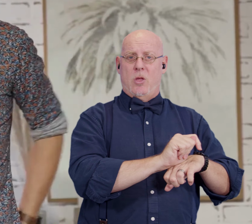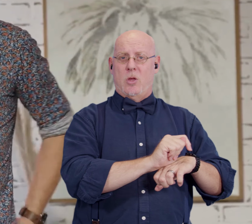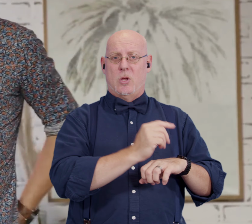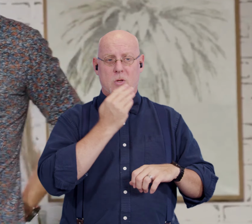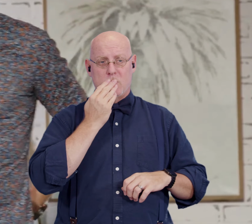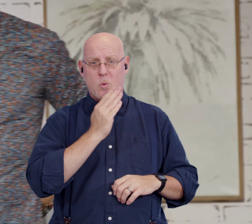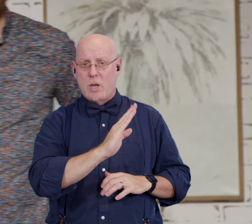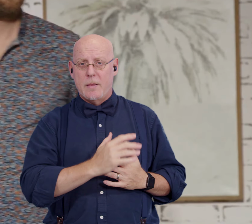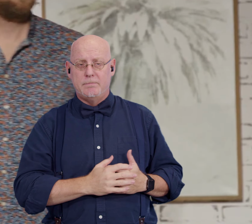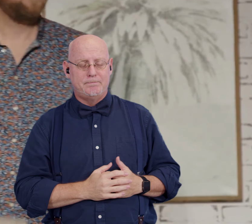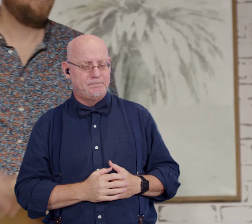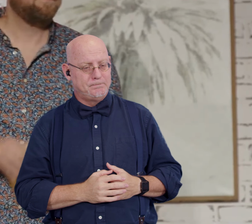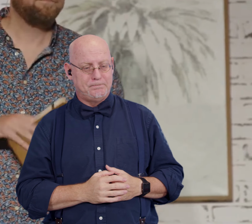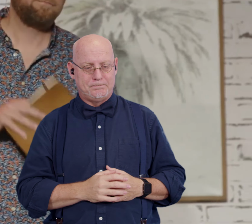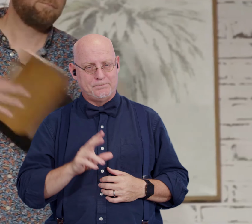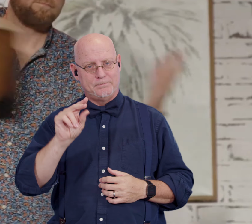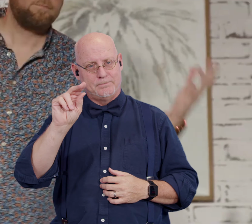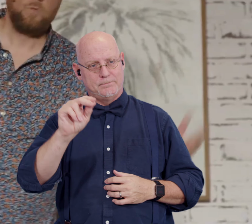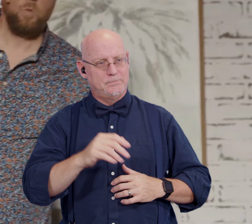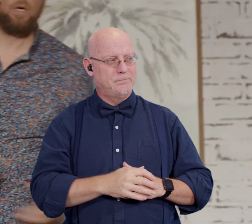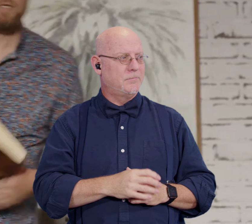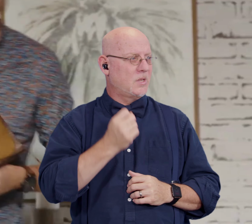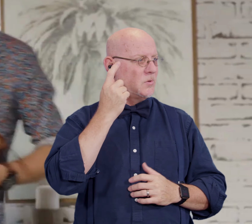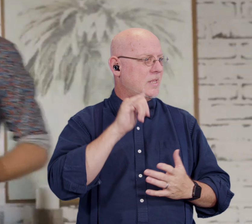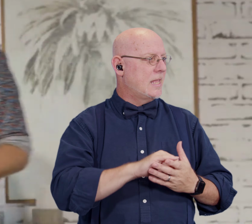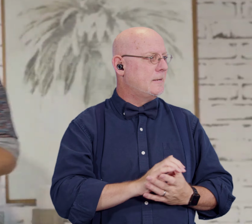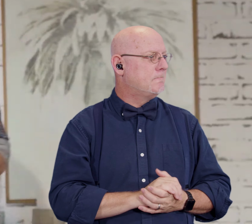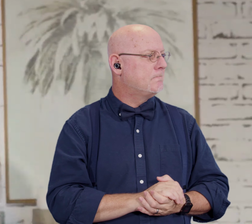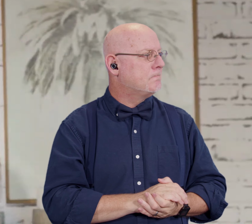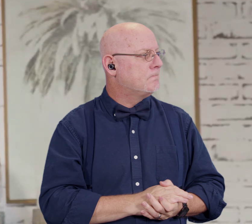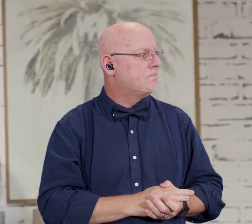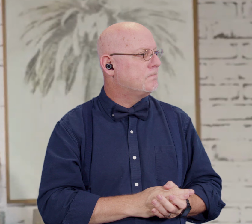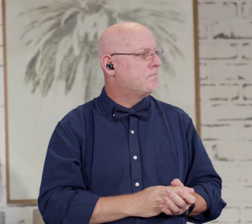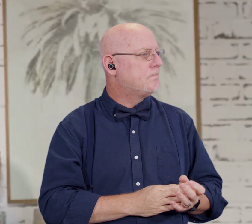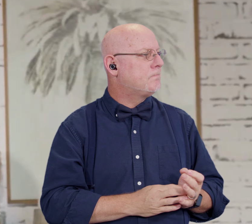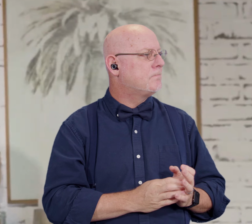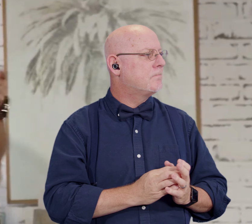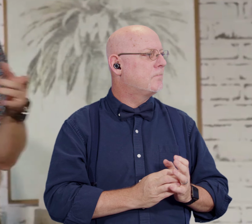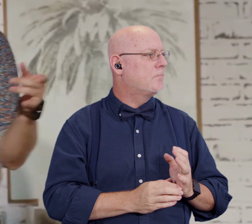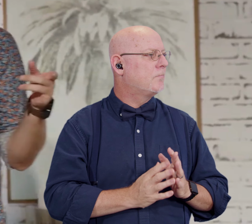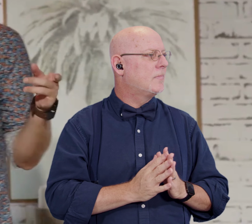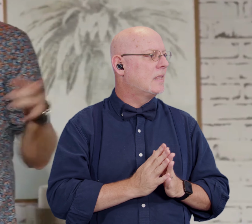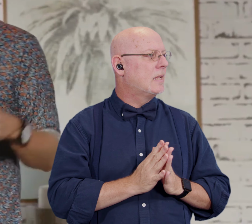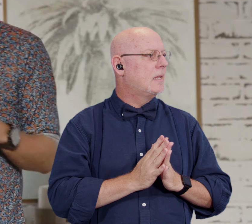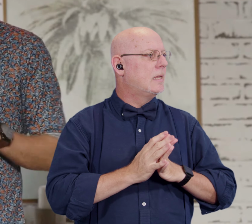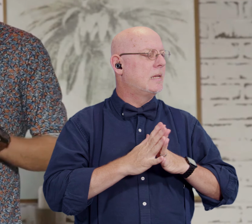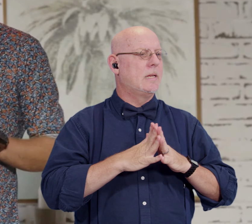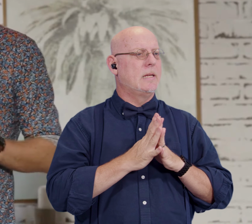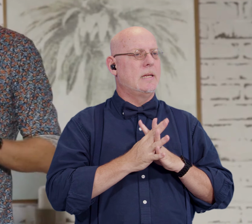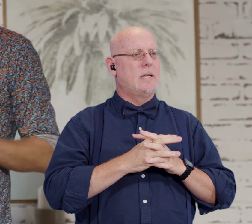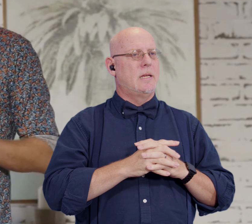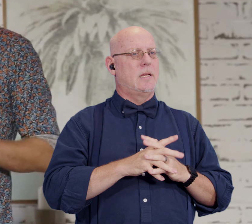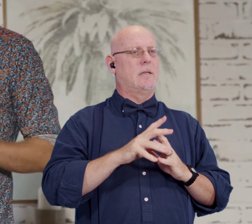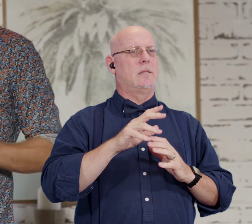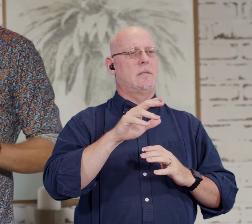Jerusalem? No. We all get that. Instead, Paul's going to write in 1 Corinthians chapter